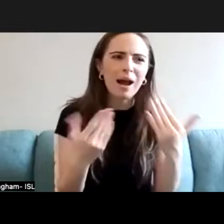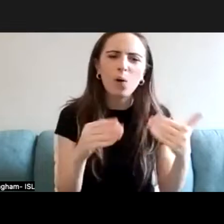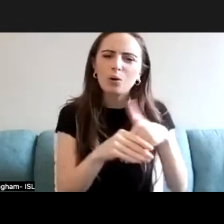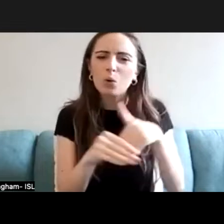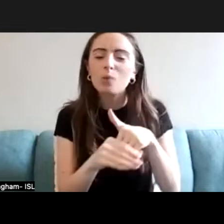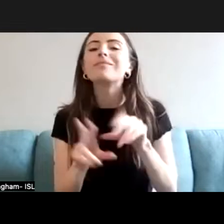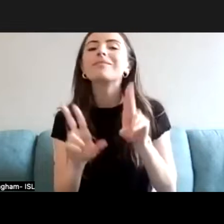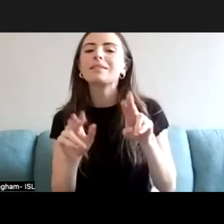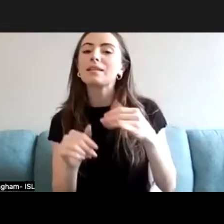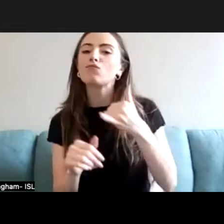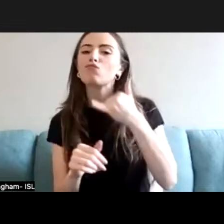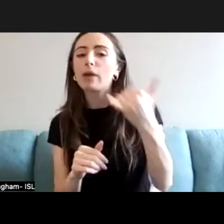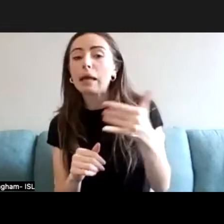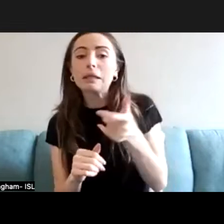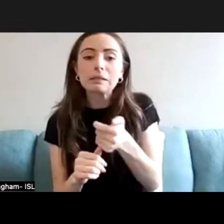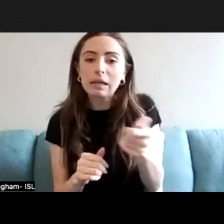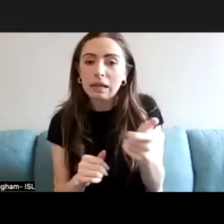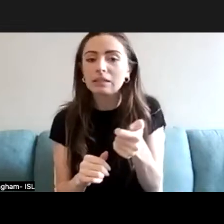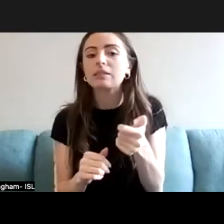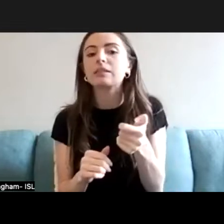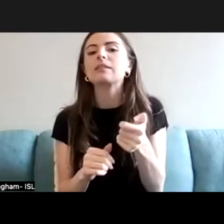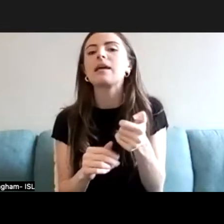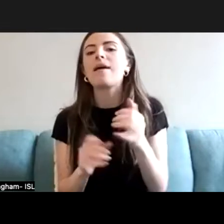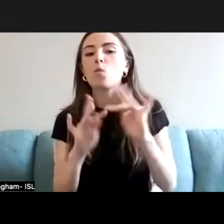our numbers on our website, which is